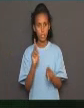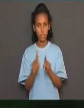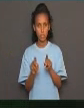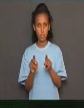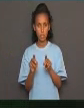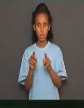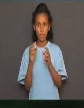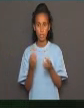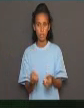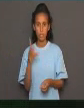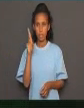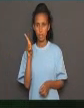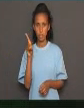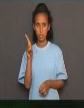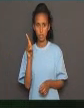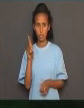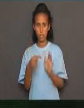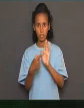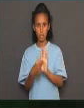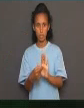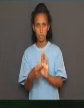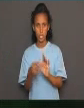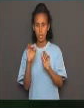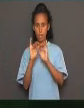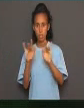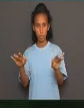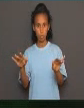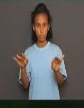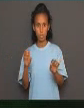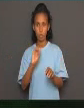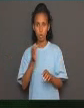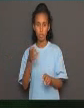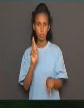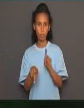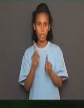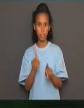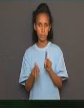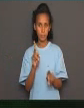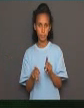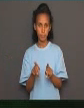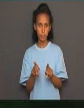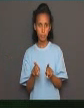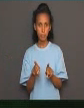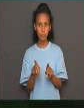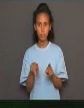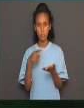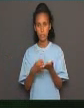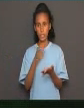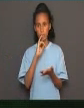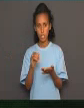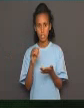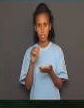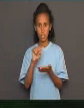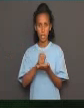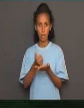Population density indicates the distribution of population. It is the